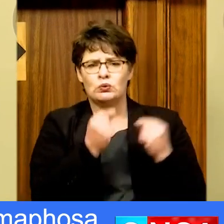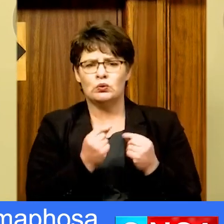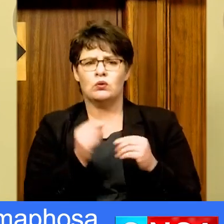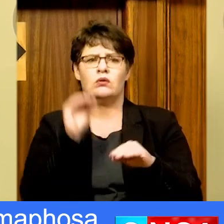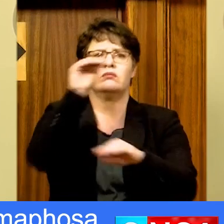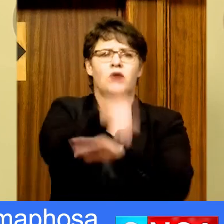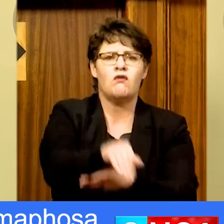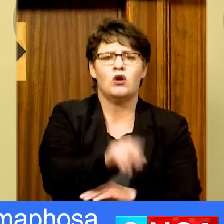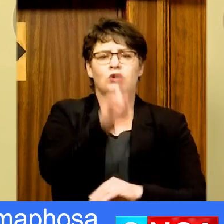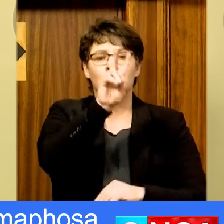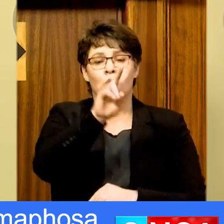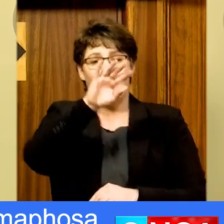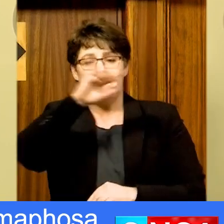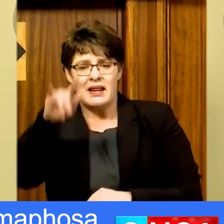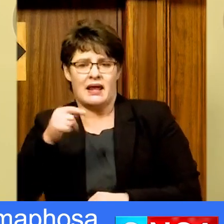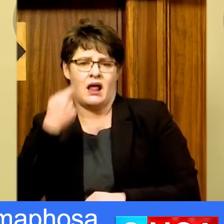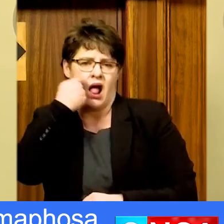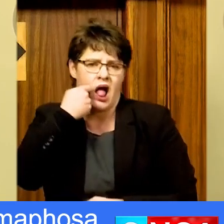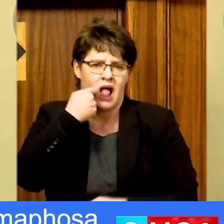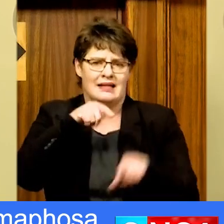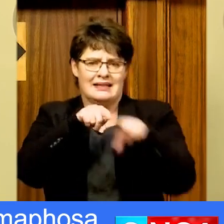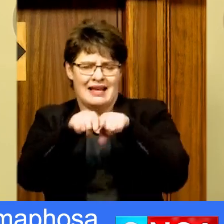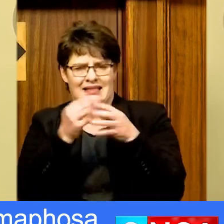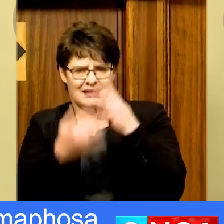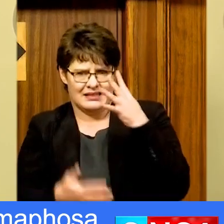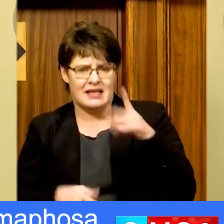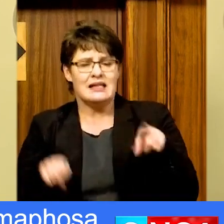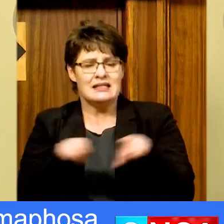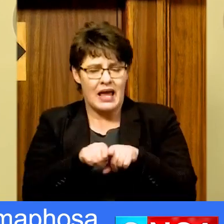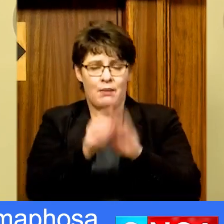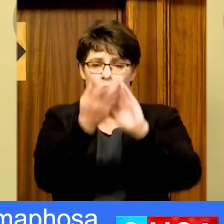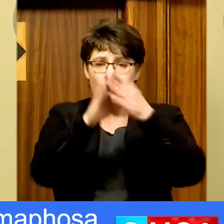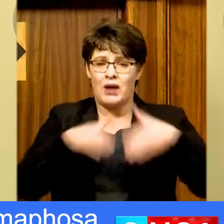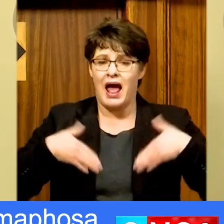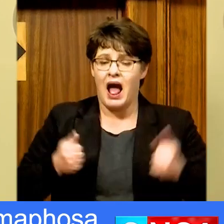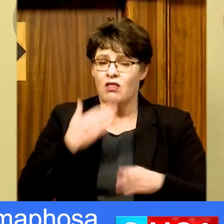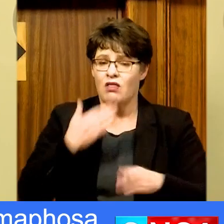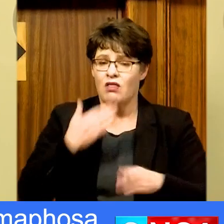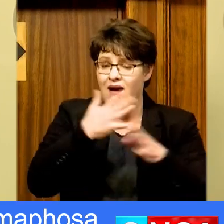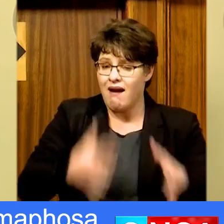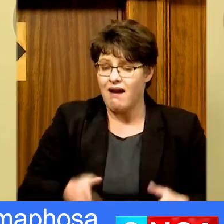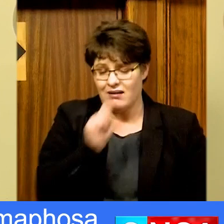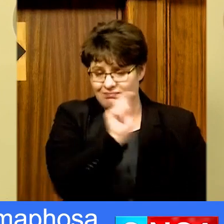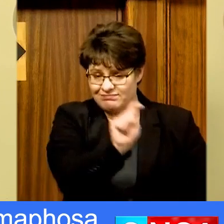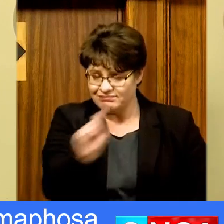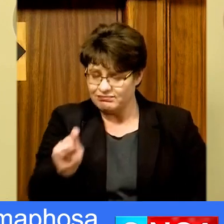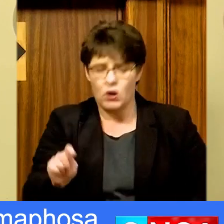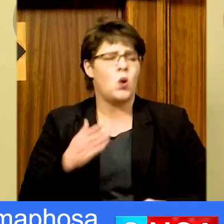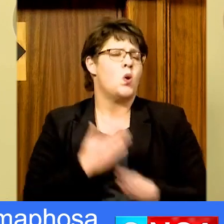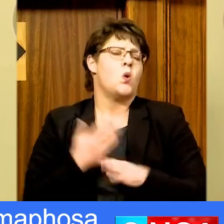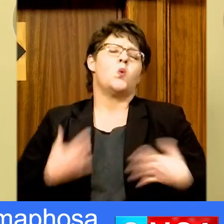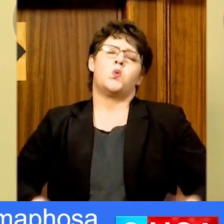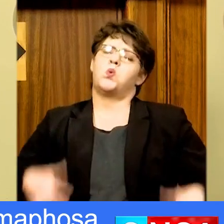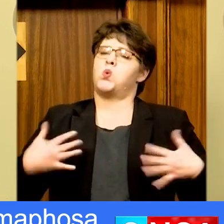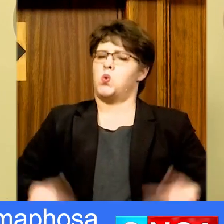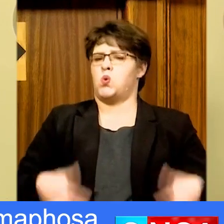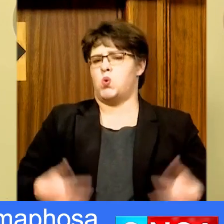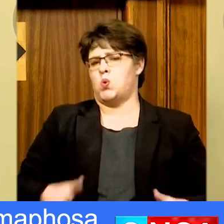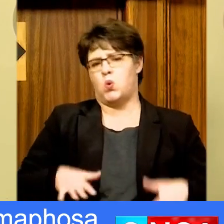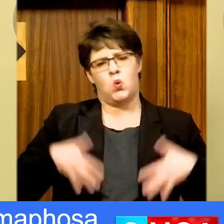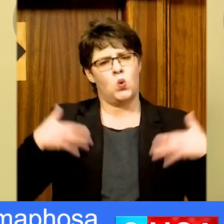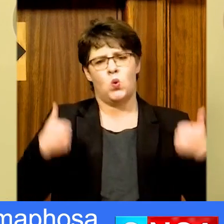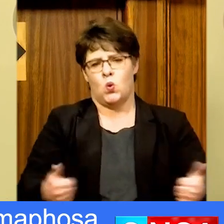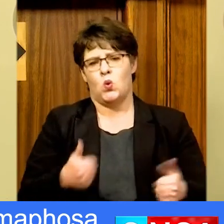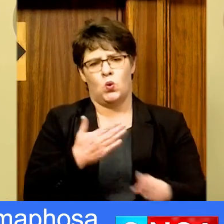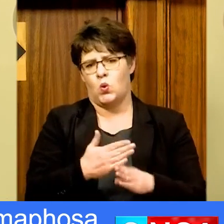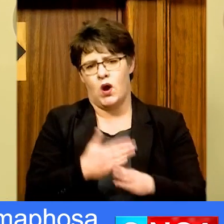million coronavirus tests, and community health workers have done an excellent job